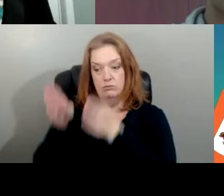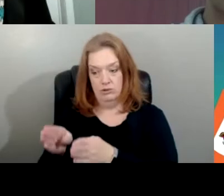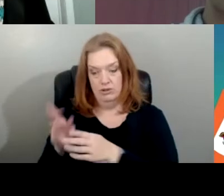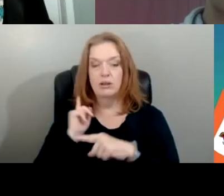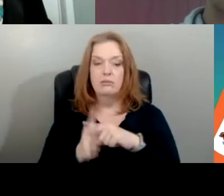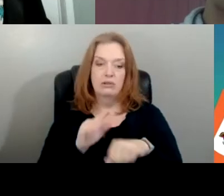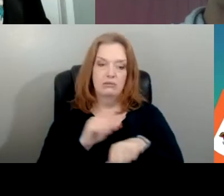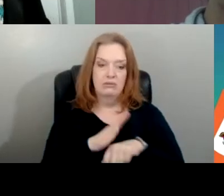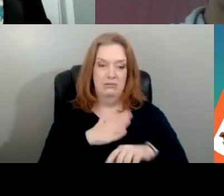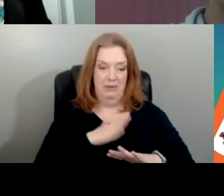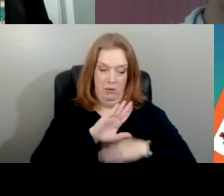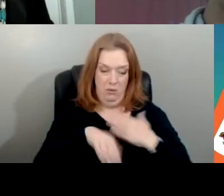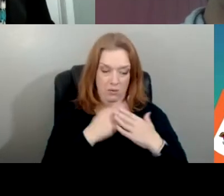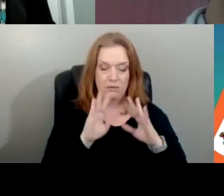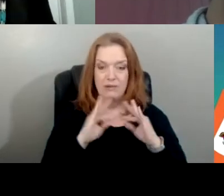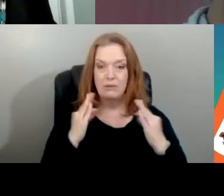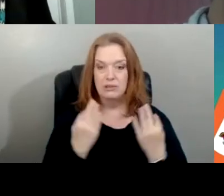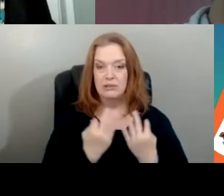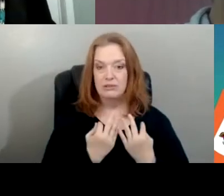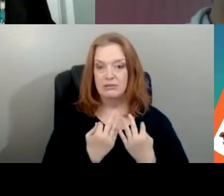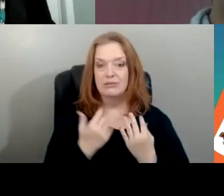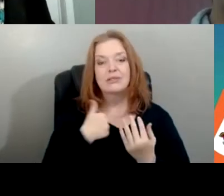And so as a researcher,